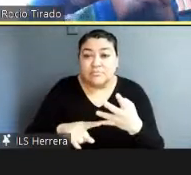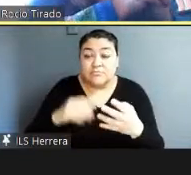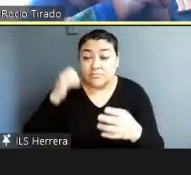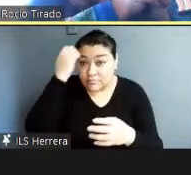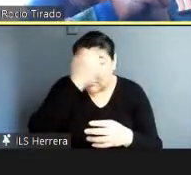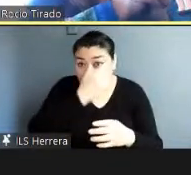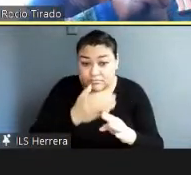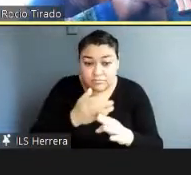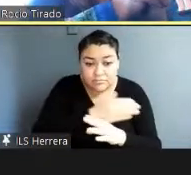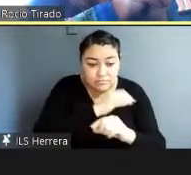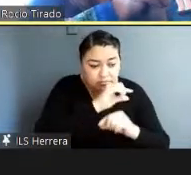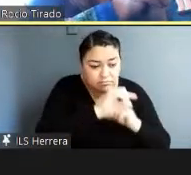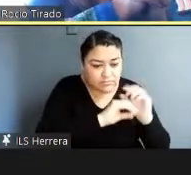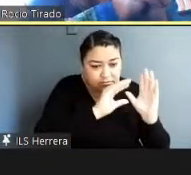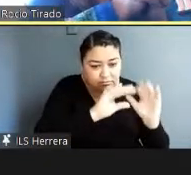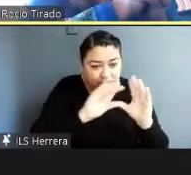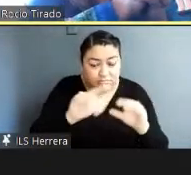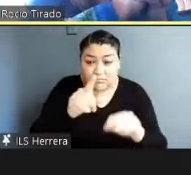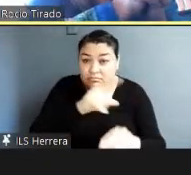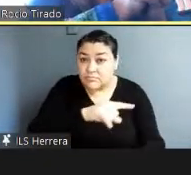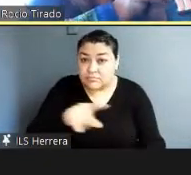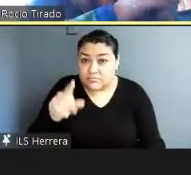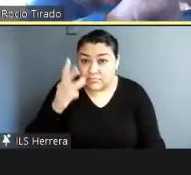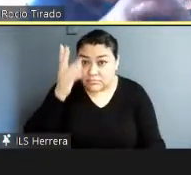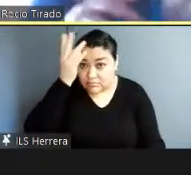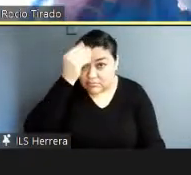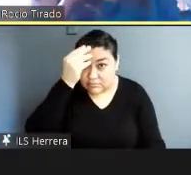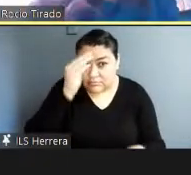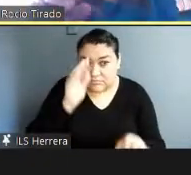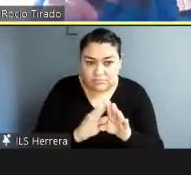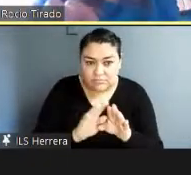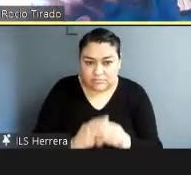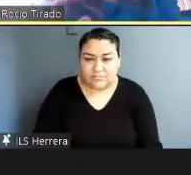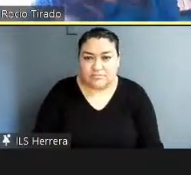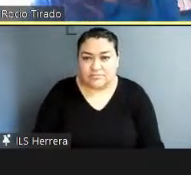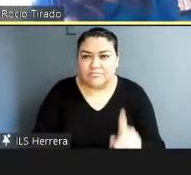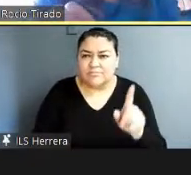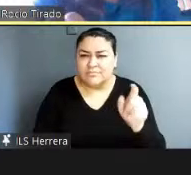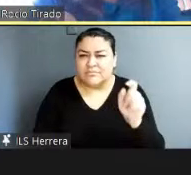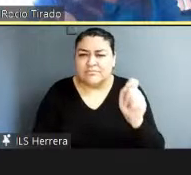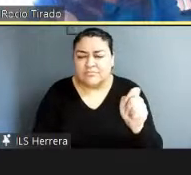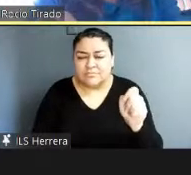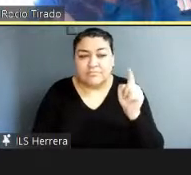indicators, strengthening training assessment, and verifying the performance